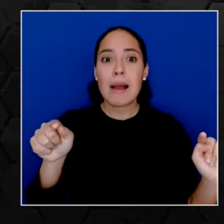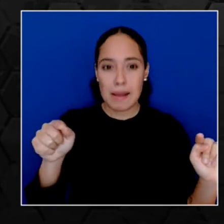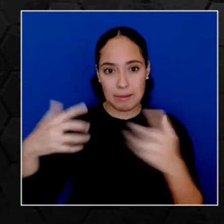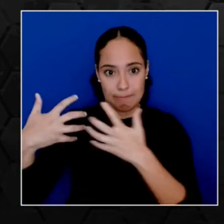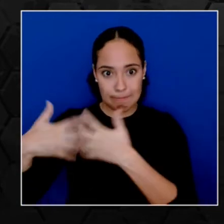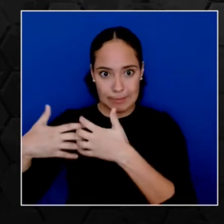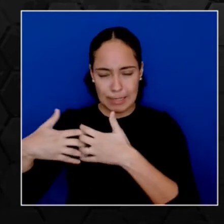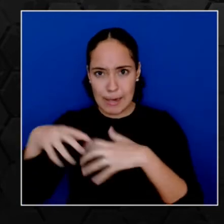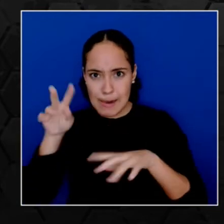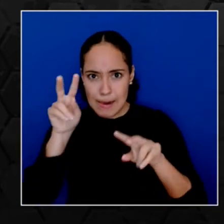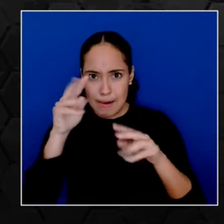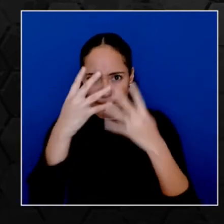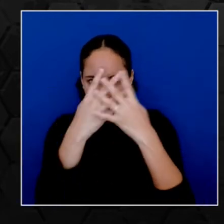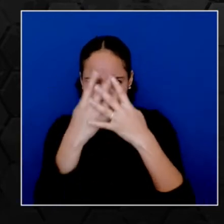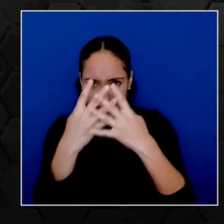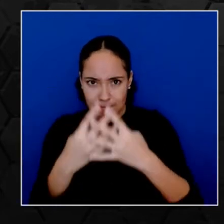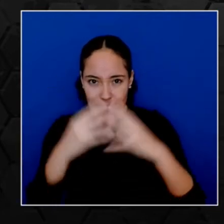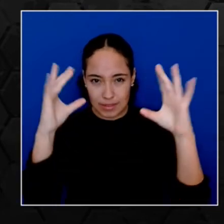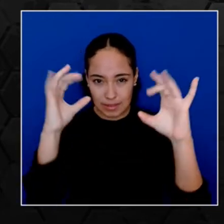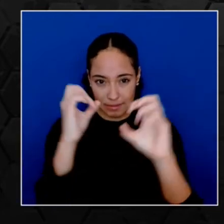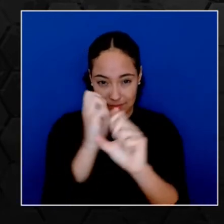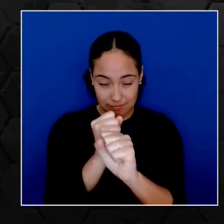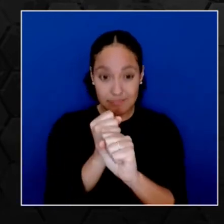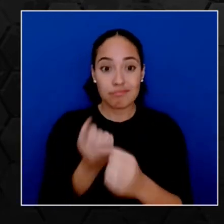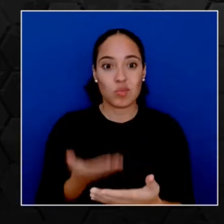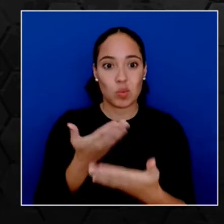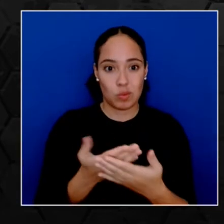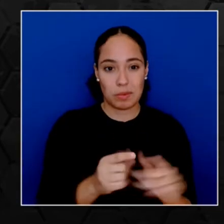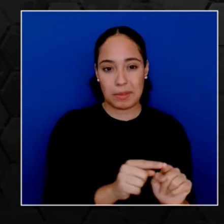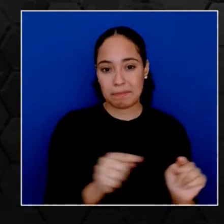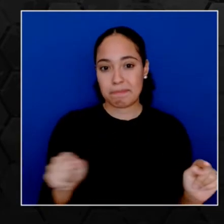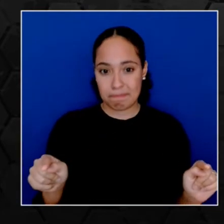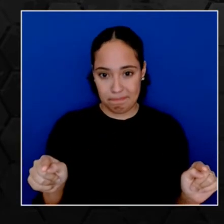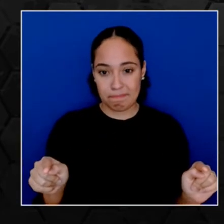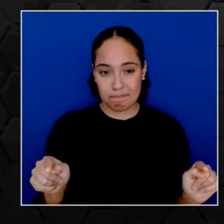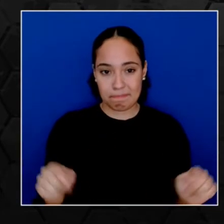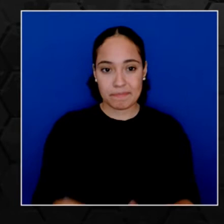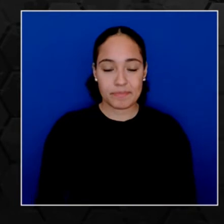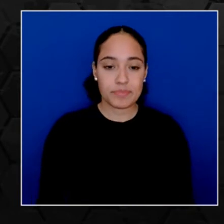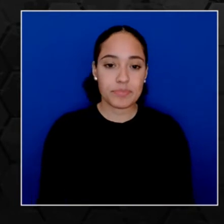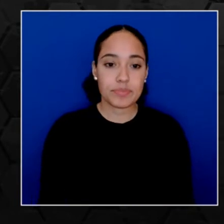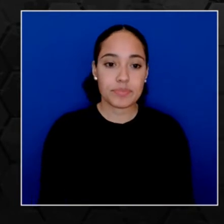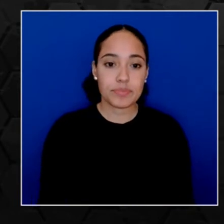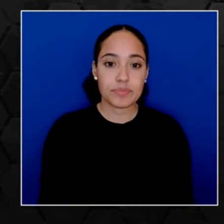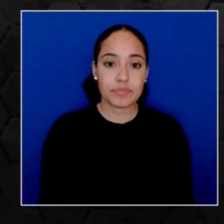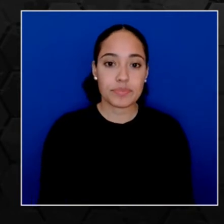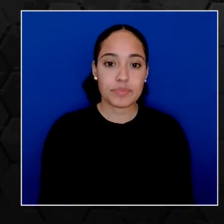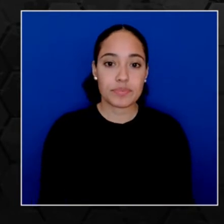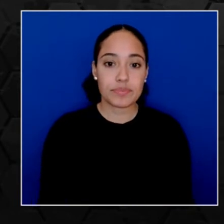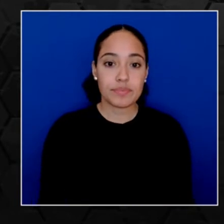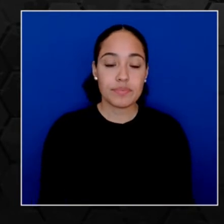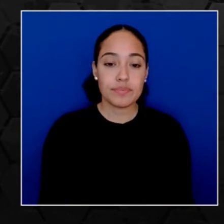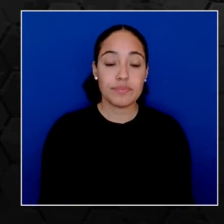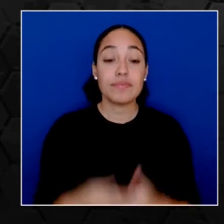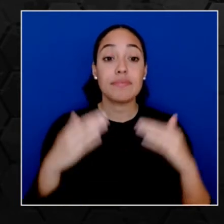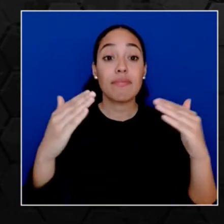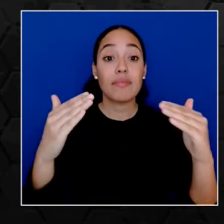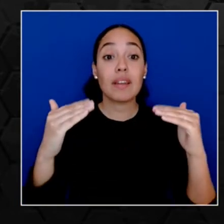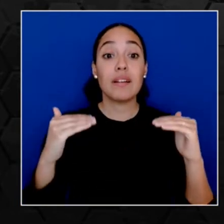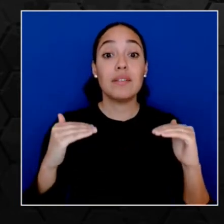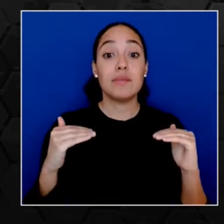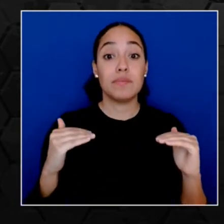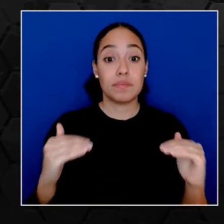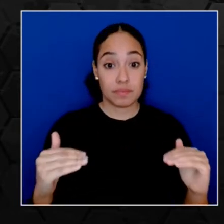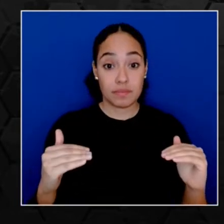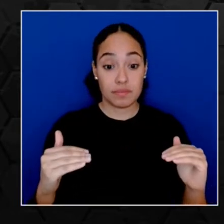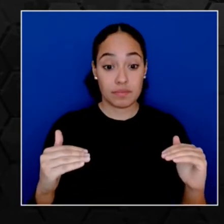chance so that the user may like that. So coming to the other recommendation systems, which is the content-based recommendation